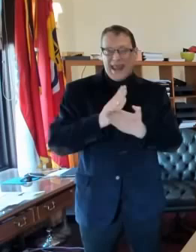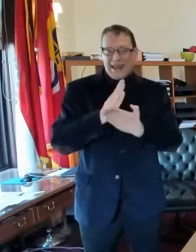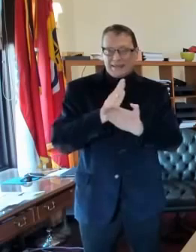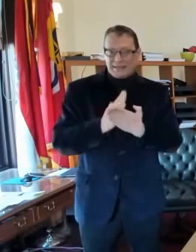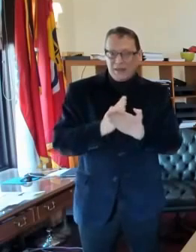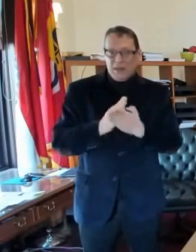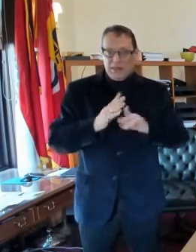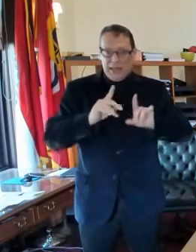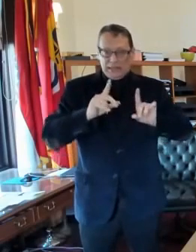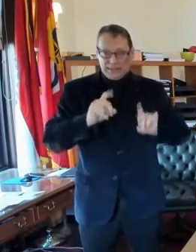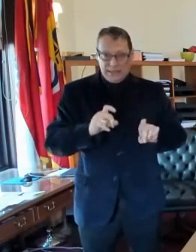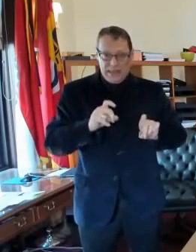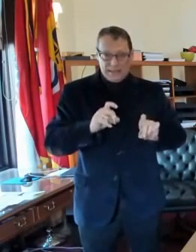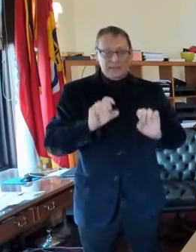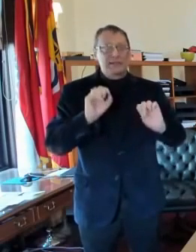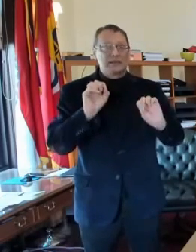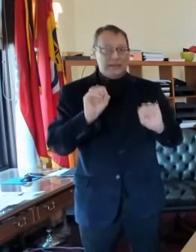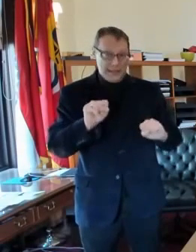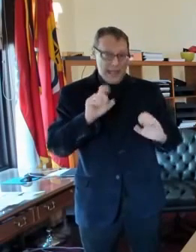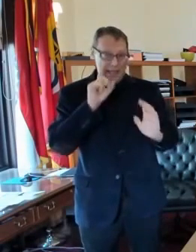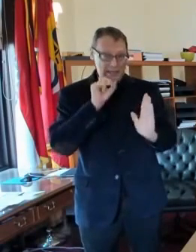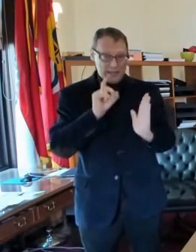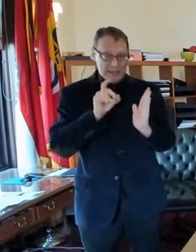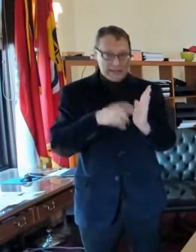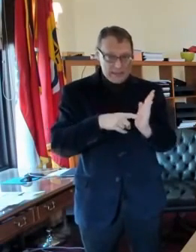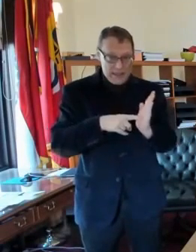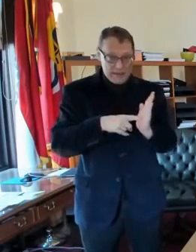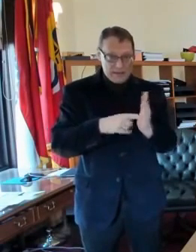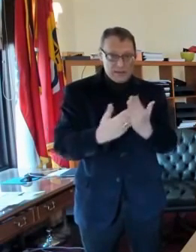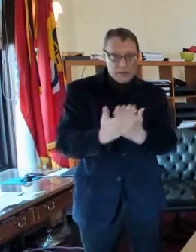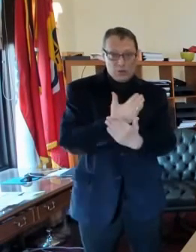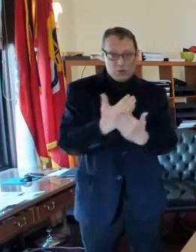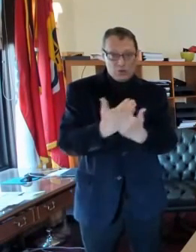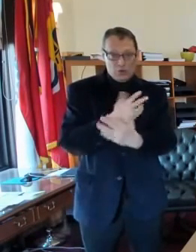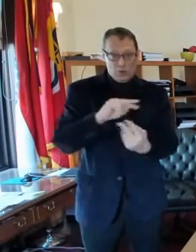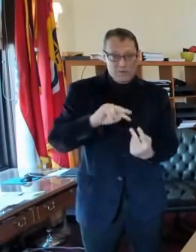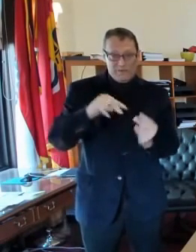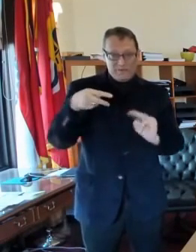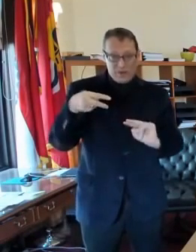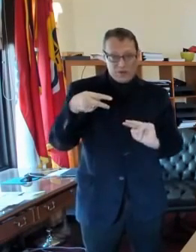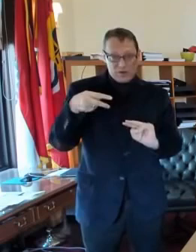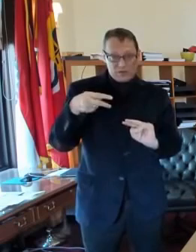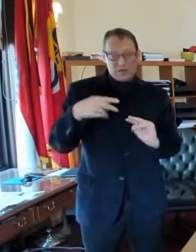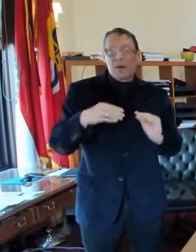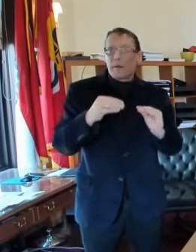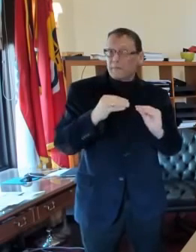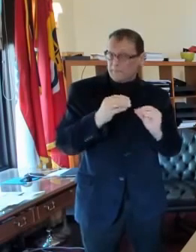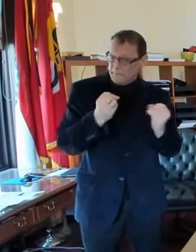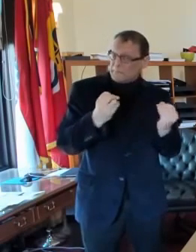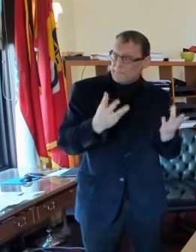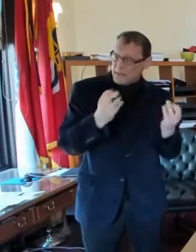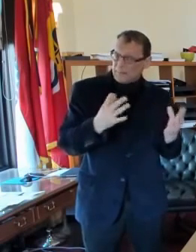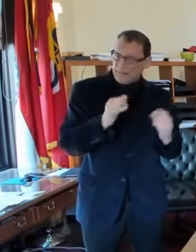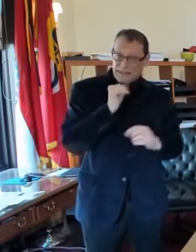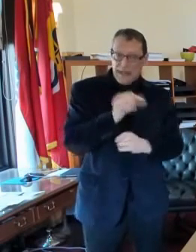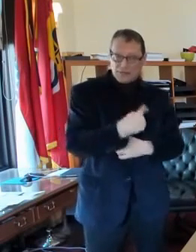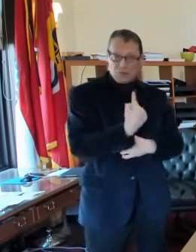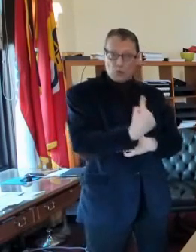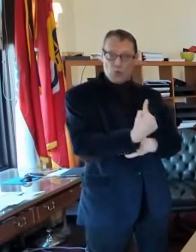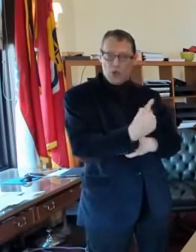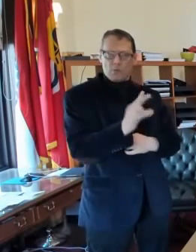being done to detect the new variants, and there's more than one, as you no doubt